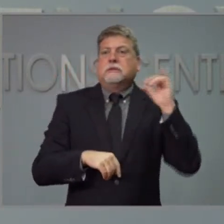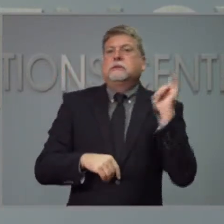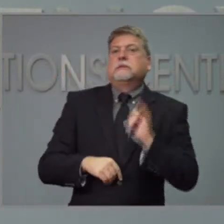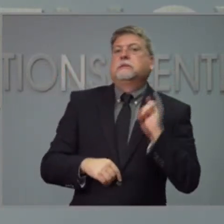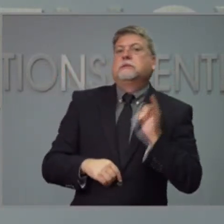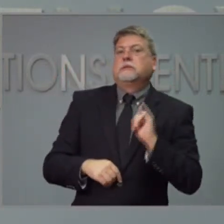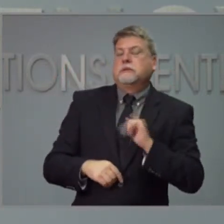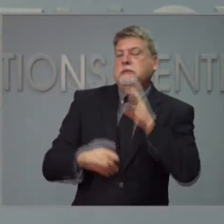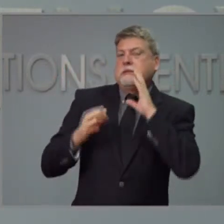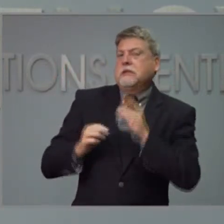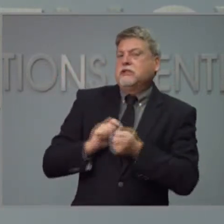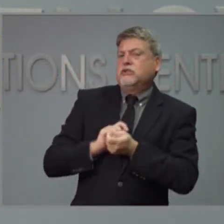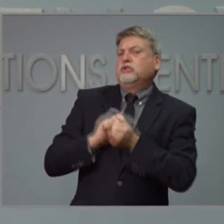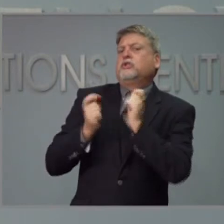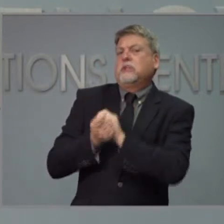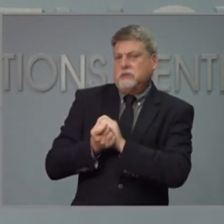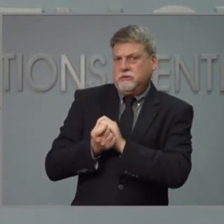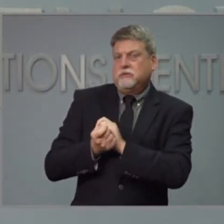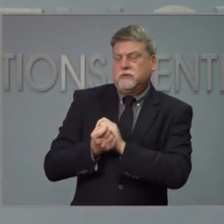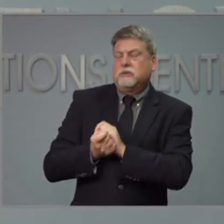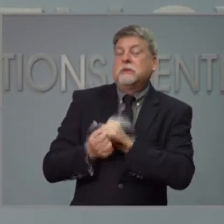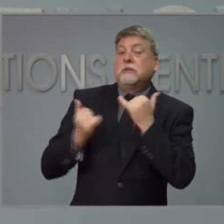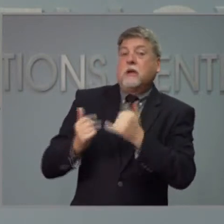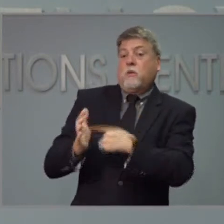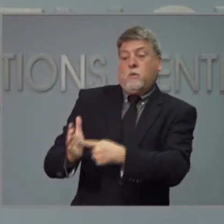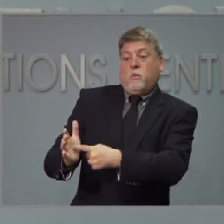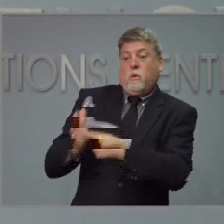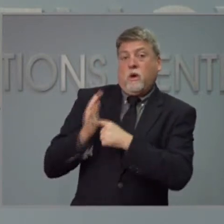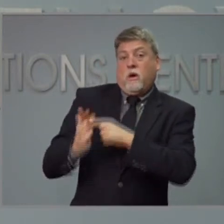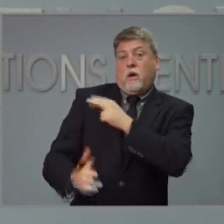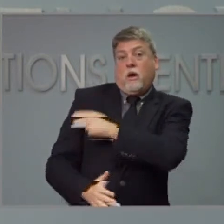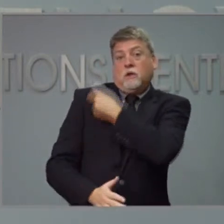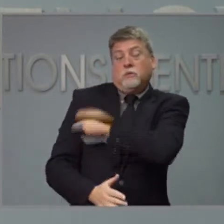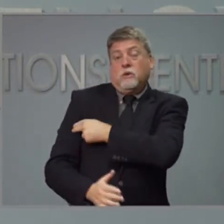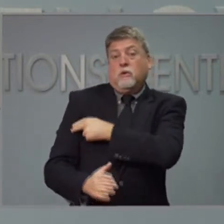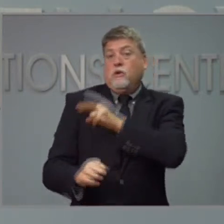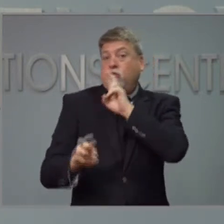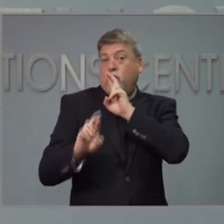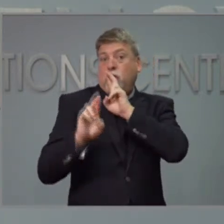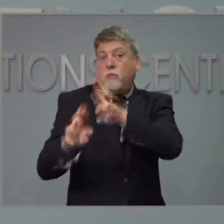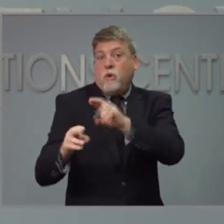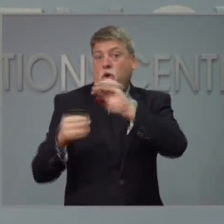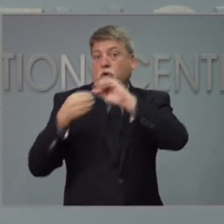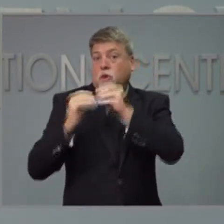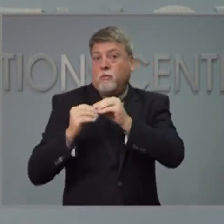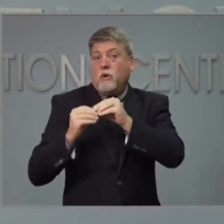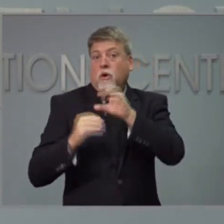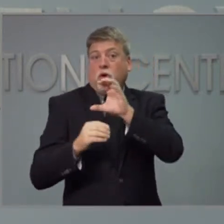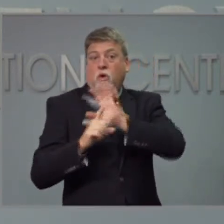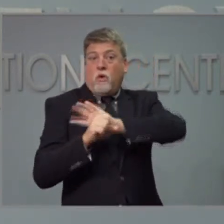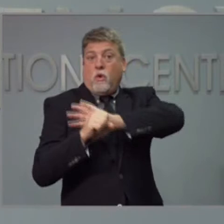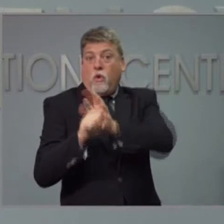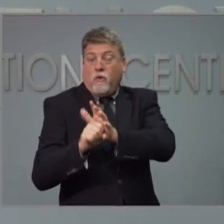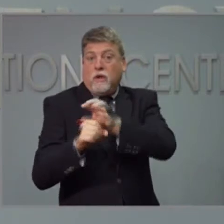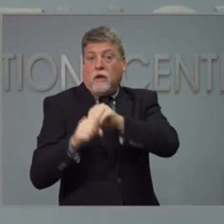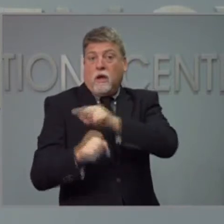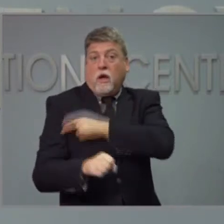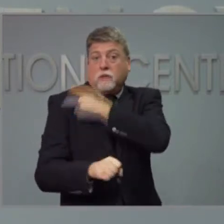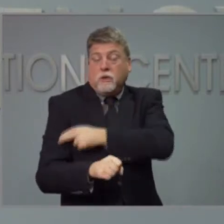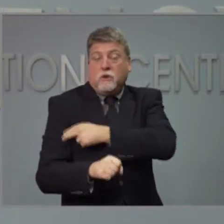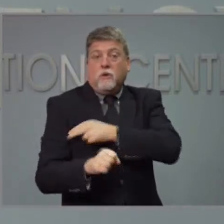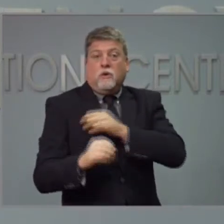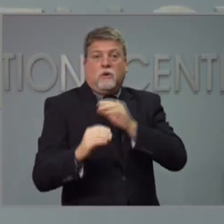now requiring that hospitalizations be reported for the patient's entire length of stay, not just those